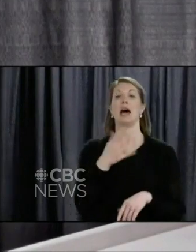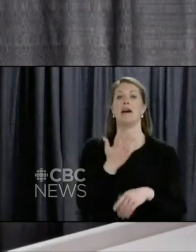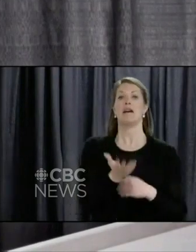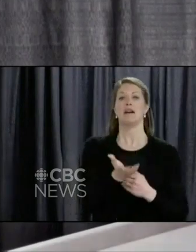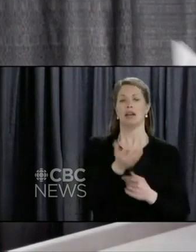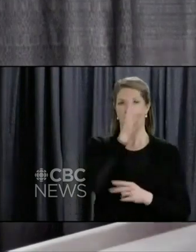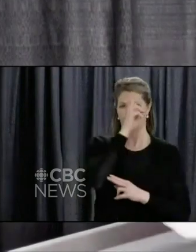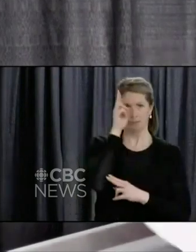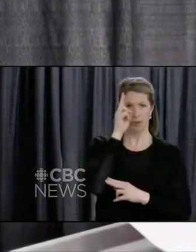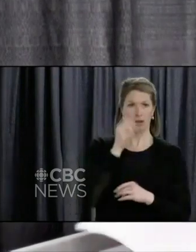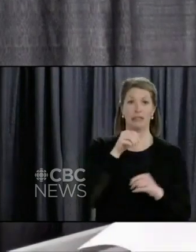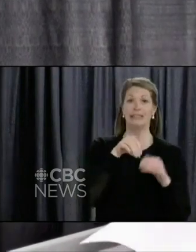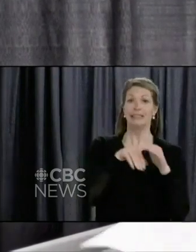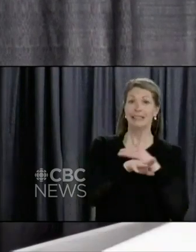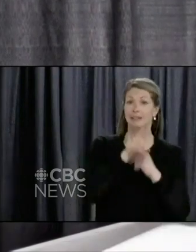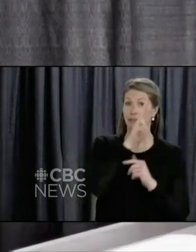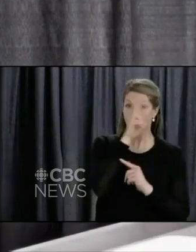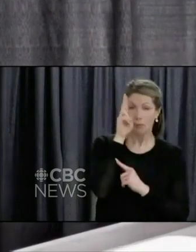in intensive care.